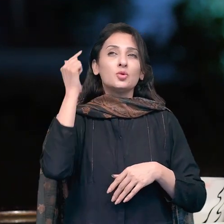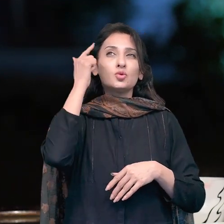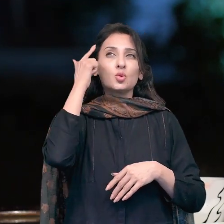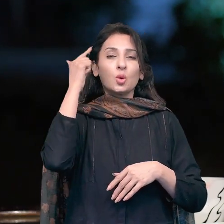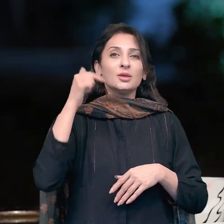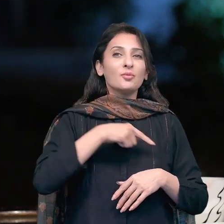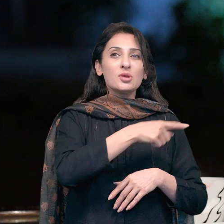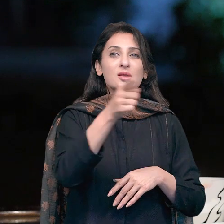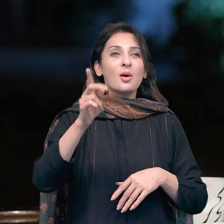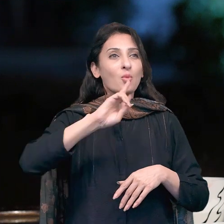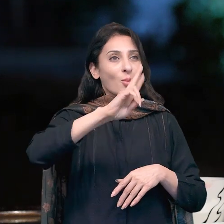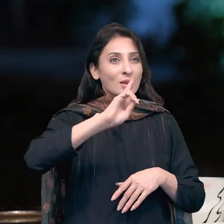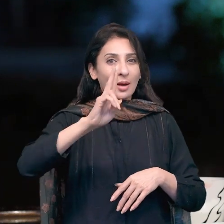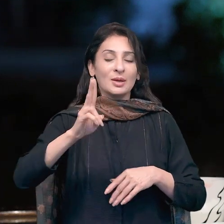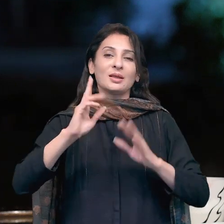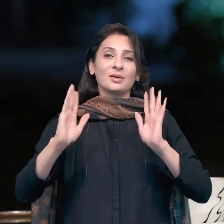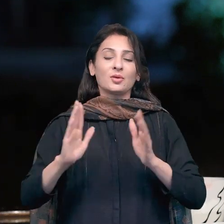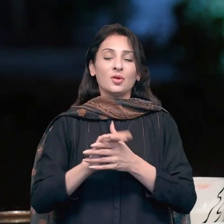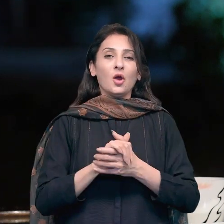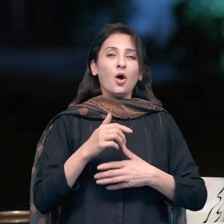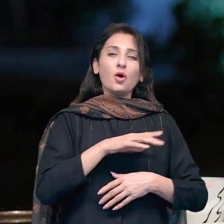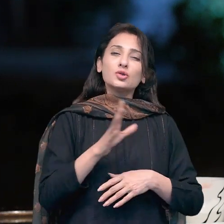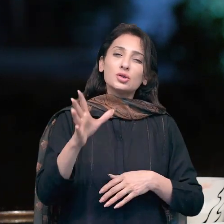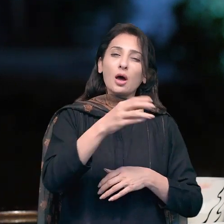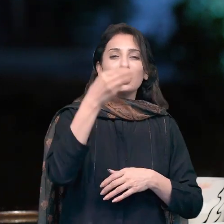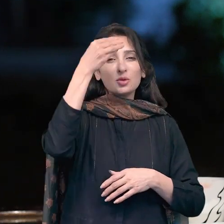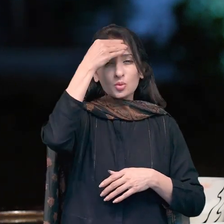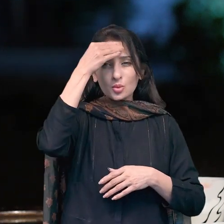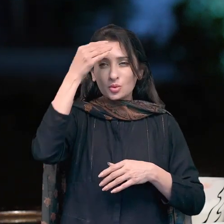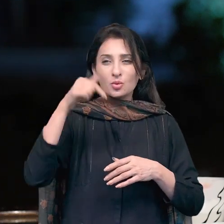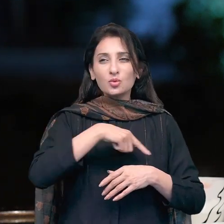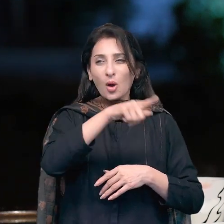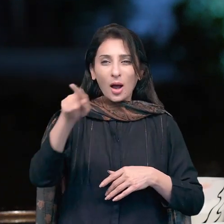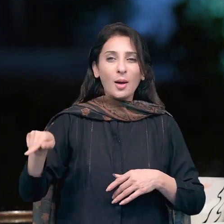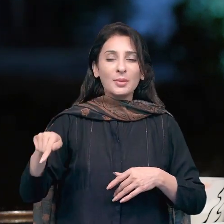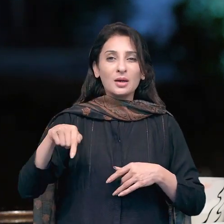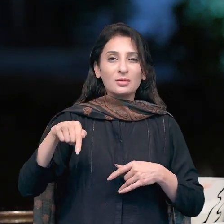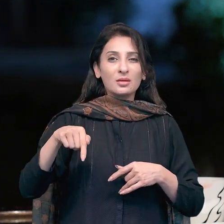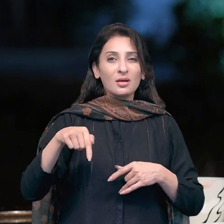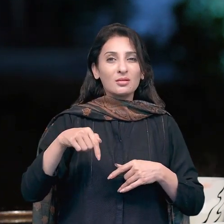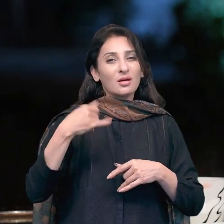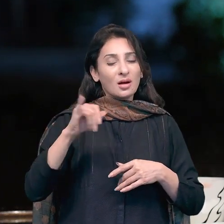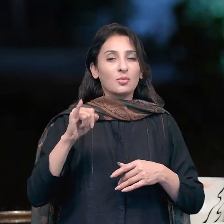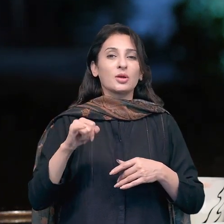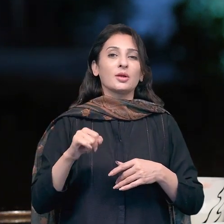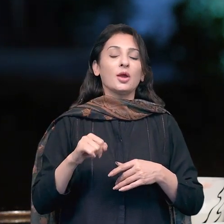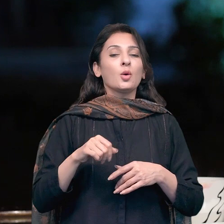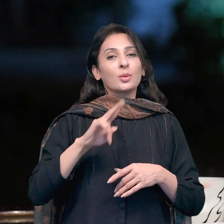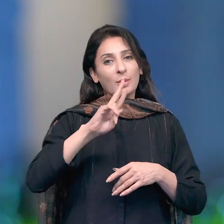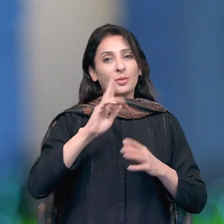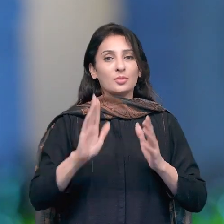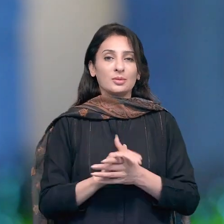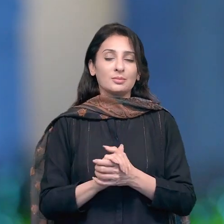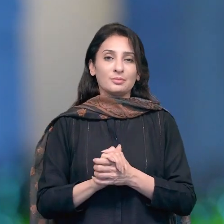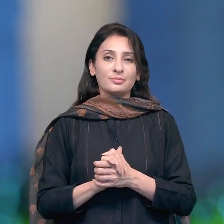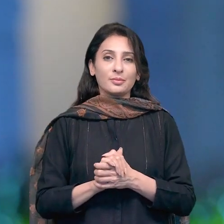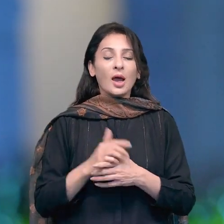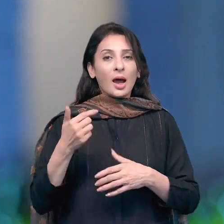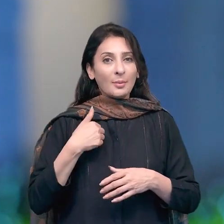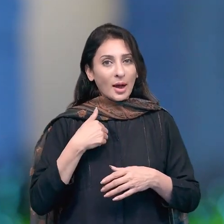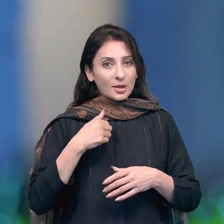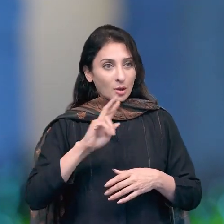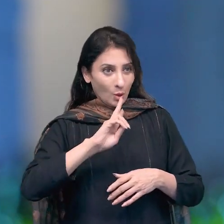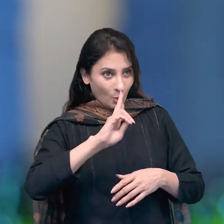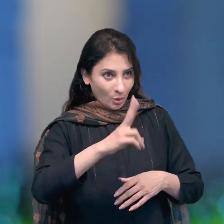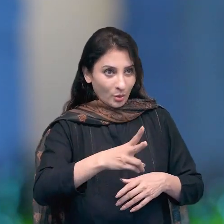gather different perspectives and point of views on issues that affect you, your country, or issues that you are generally passionate about. Raising our